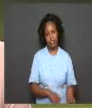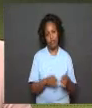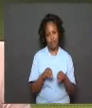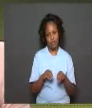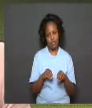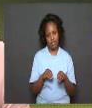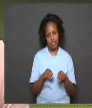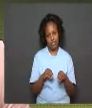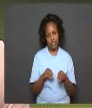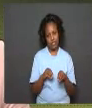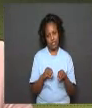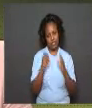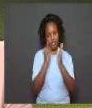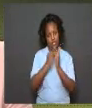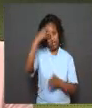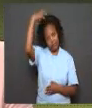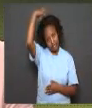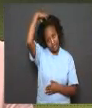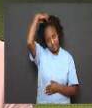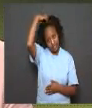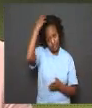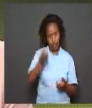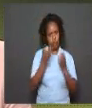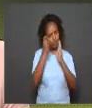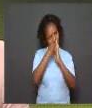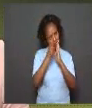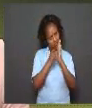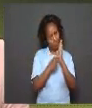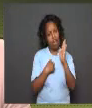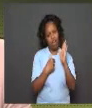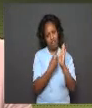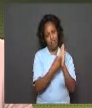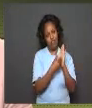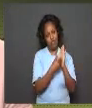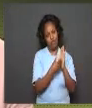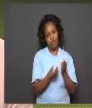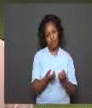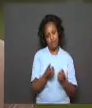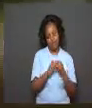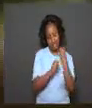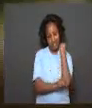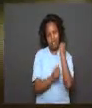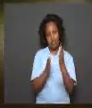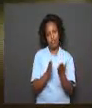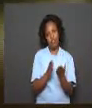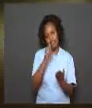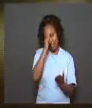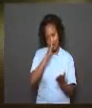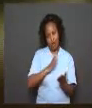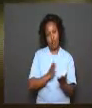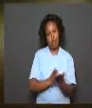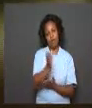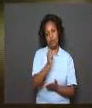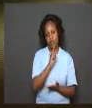Students, the Constitution lists a number of basic human rights.